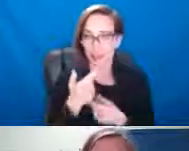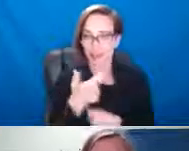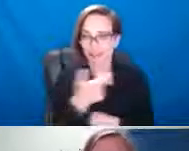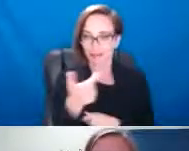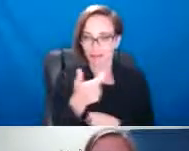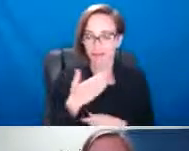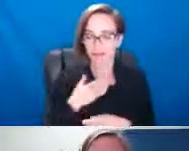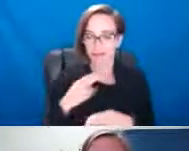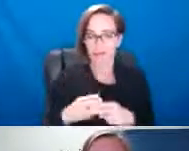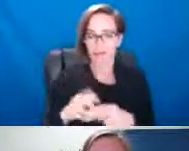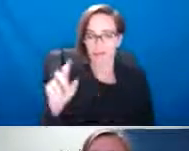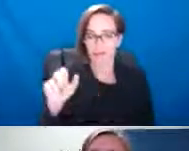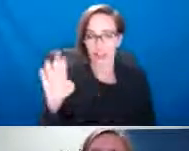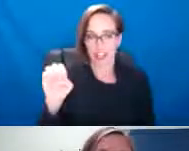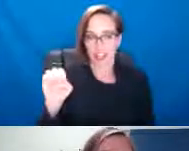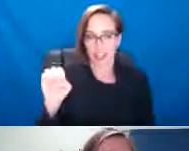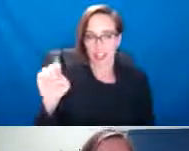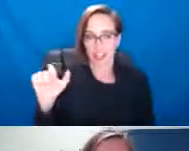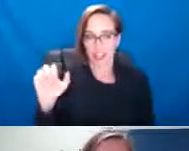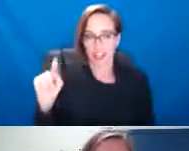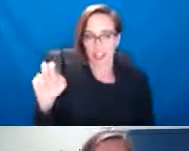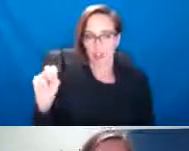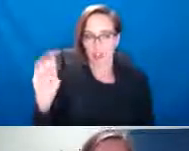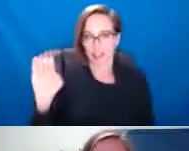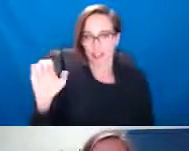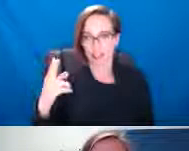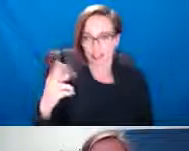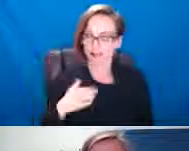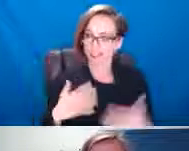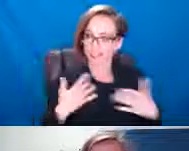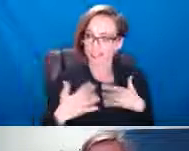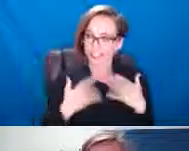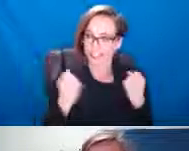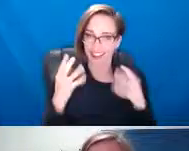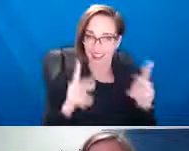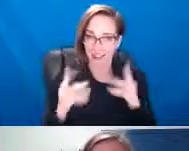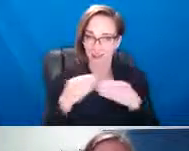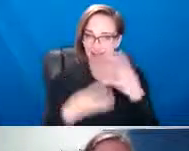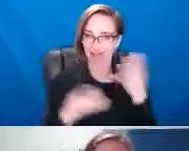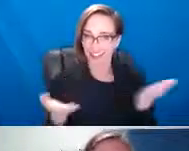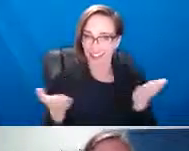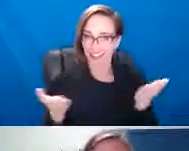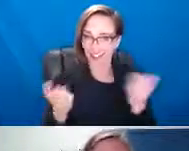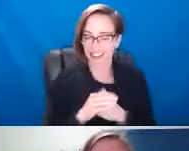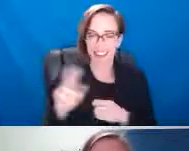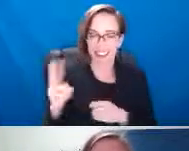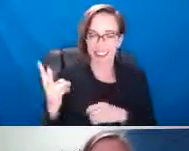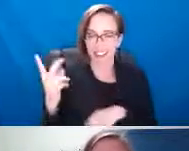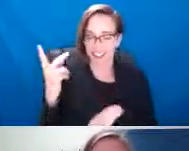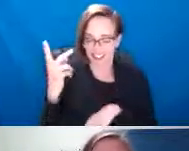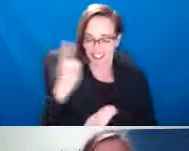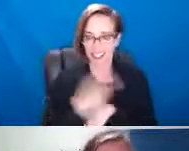Deanne Lautenbach. I'm excited that so many of you joined us today. This is our second day of DeafBlind Awareness